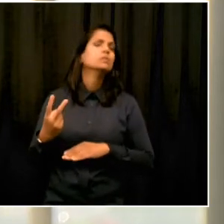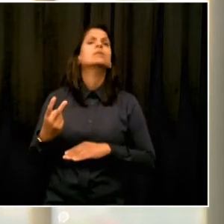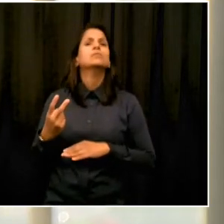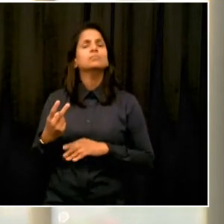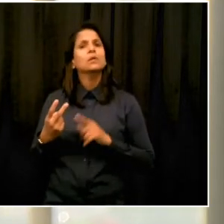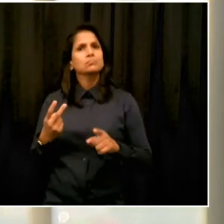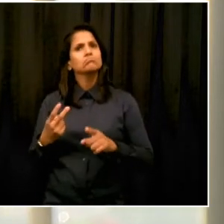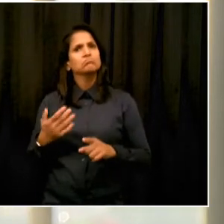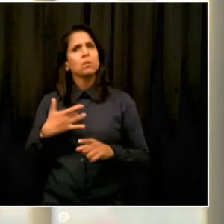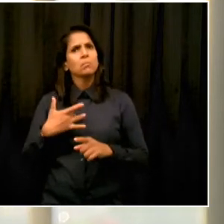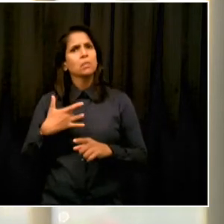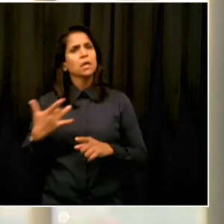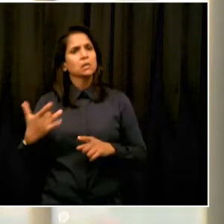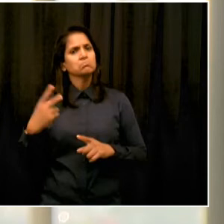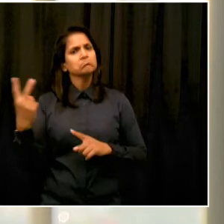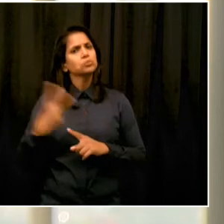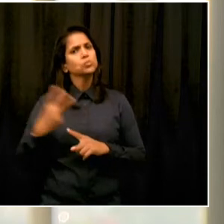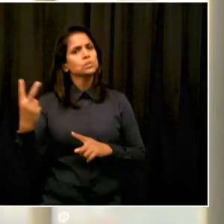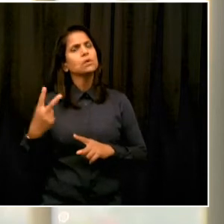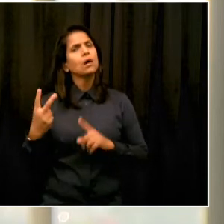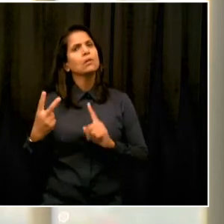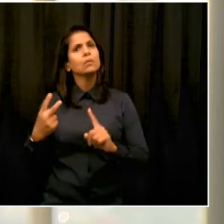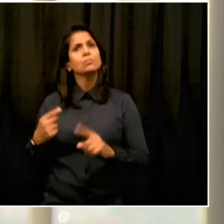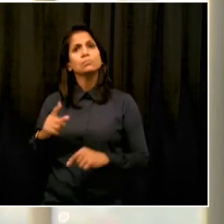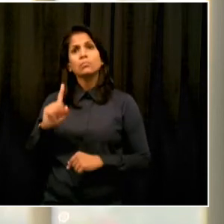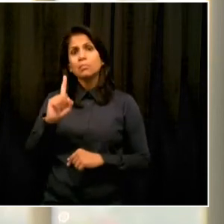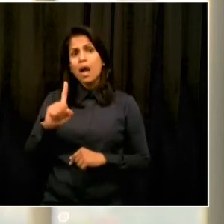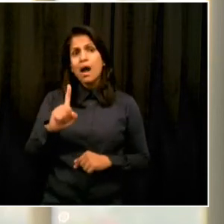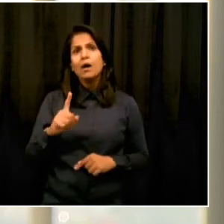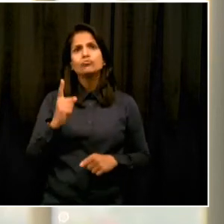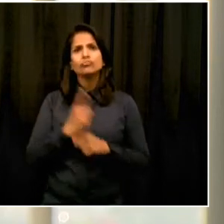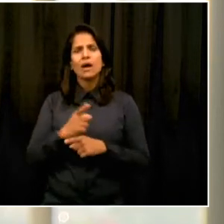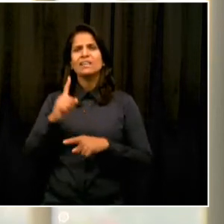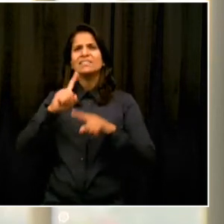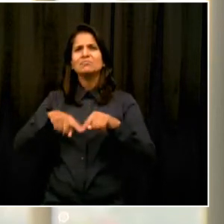centers, we've heard 4 days, 5 days, 6 days.